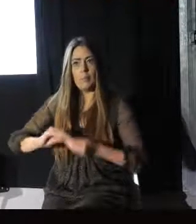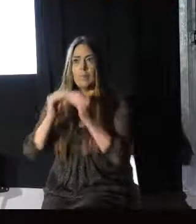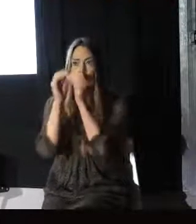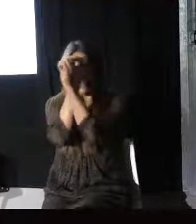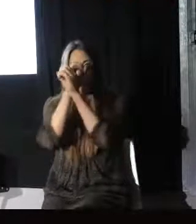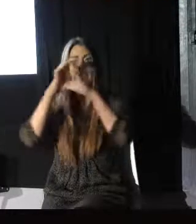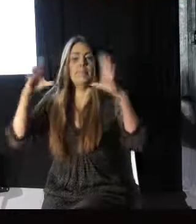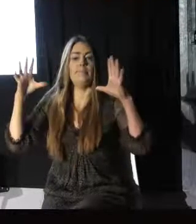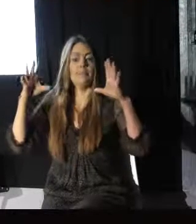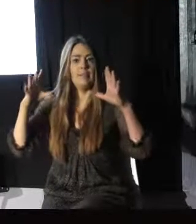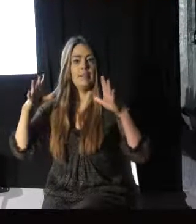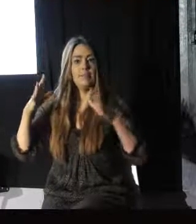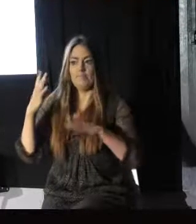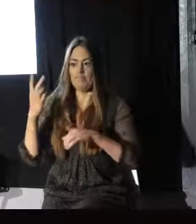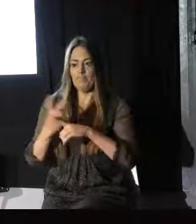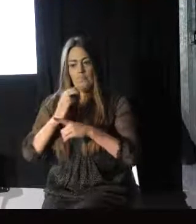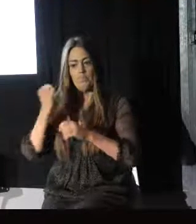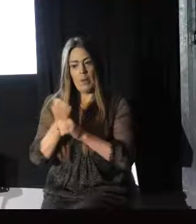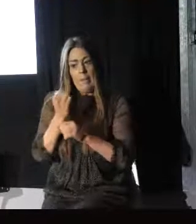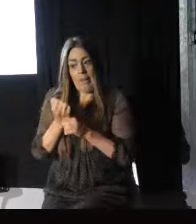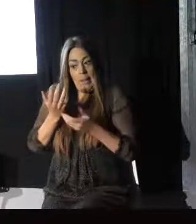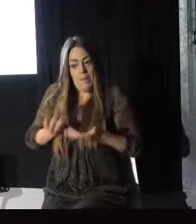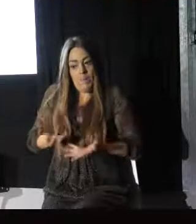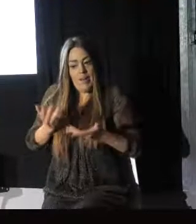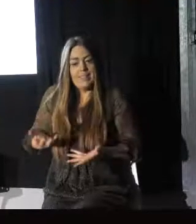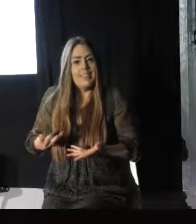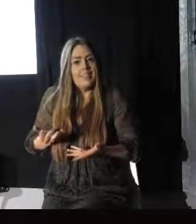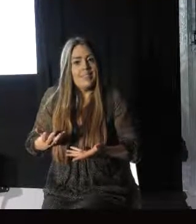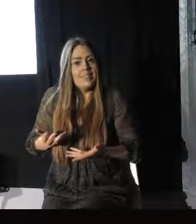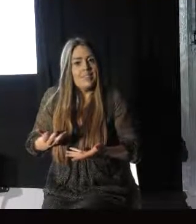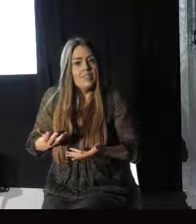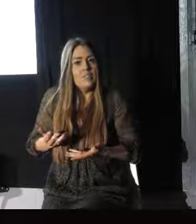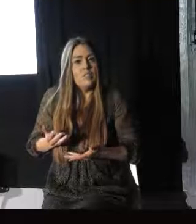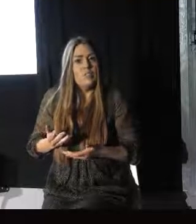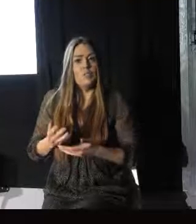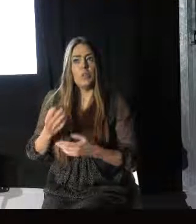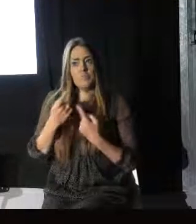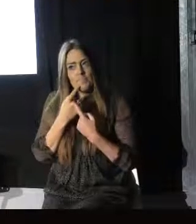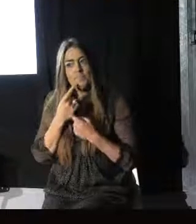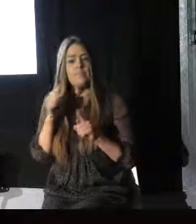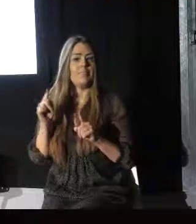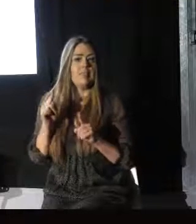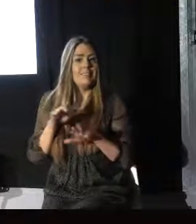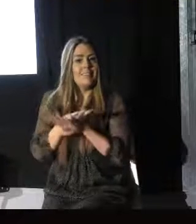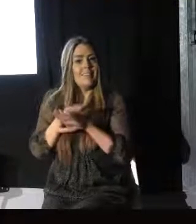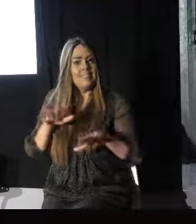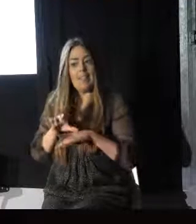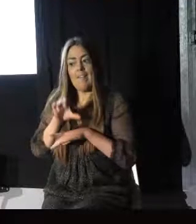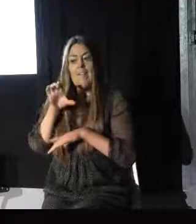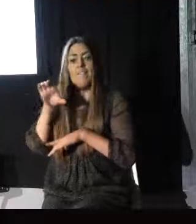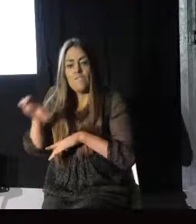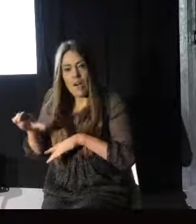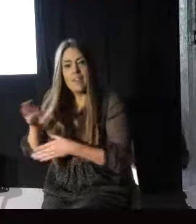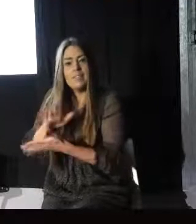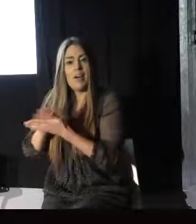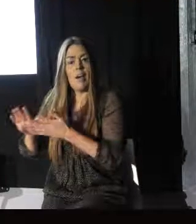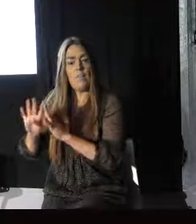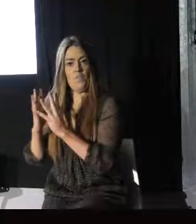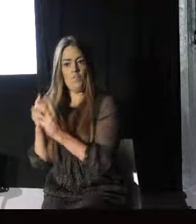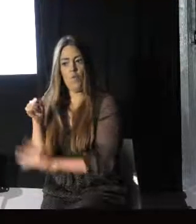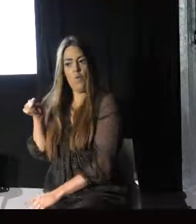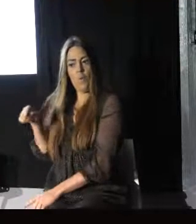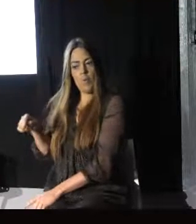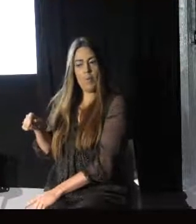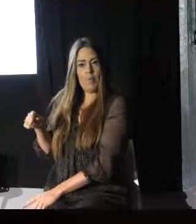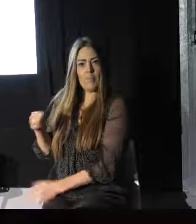and actively rebuilt in the present. So the call to defund the Humboldt Forum is about seeking to